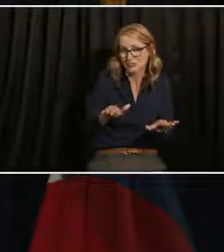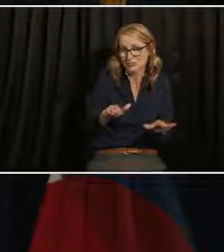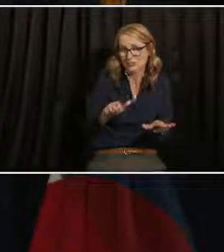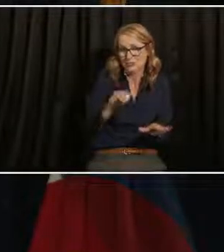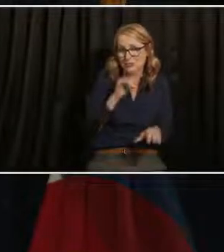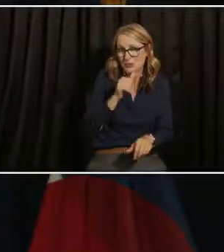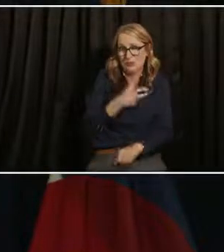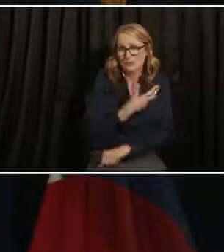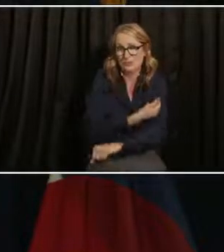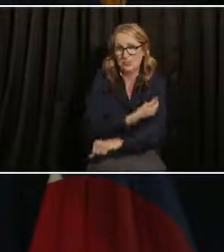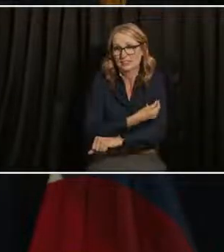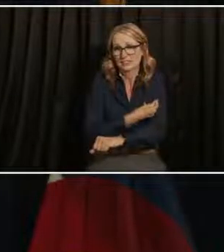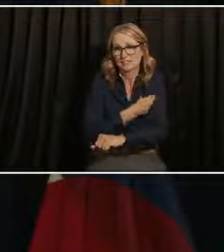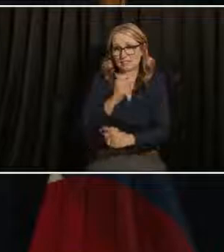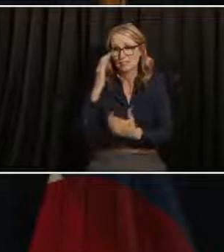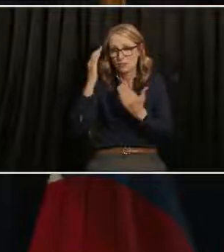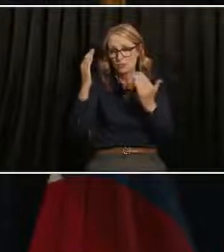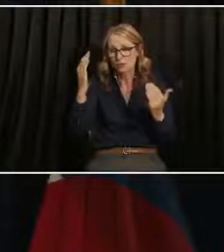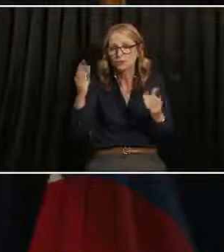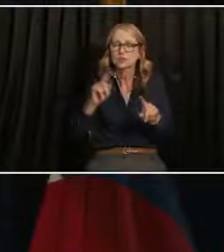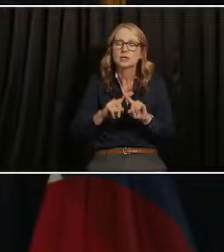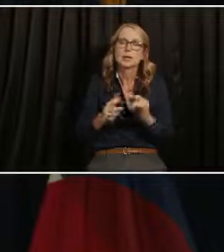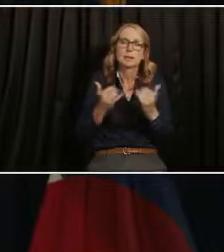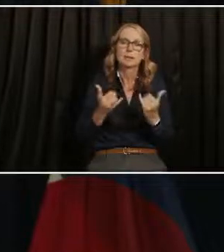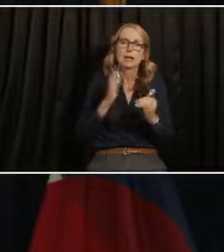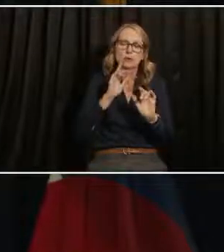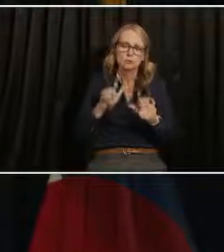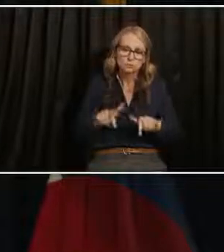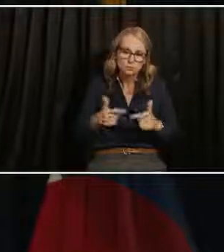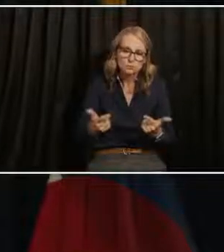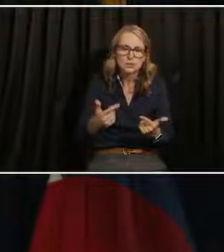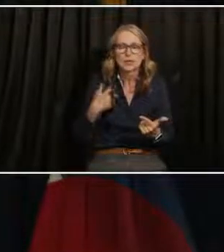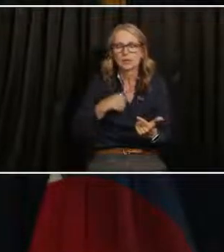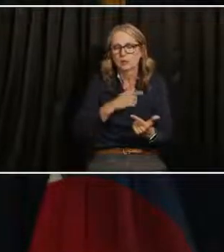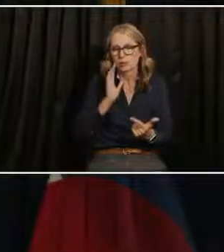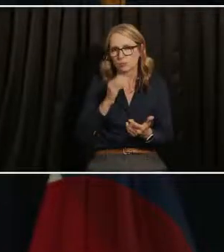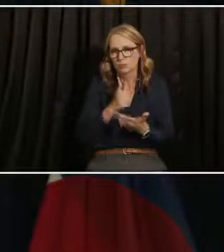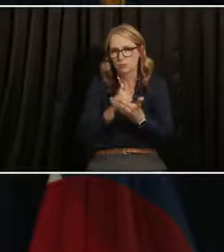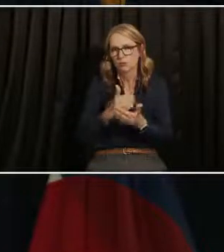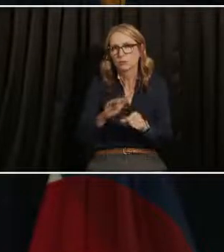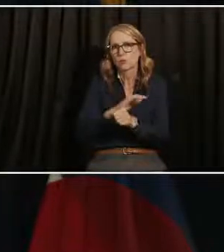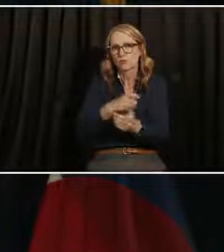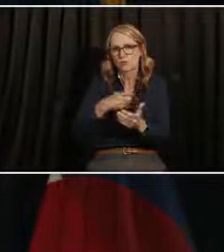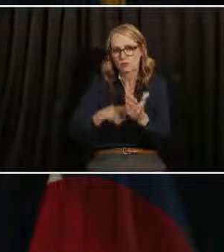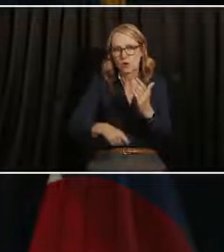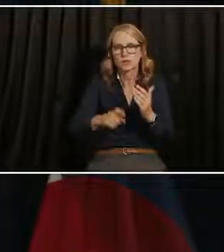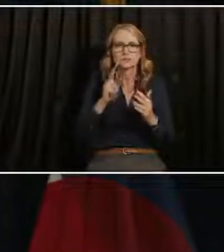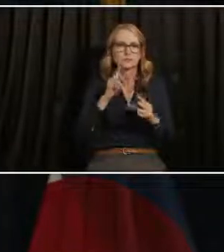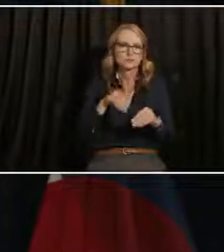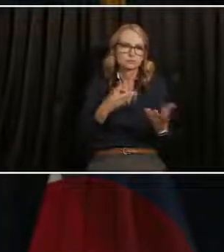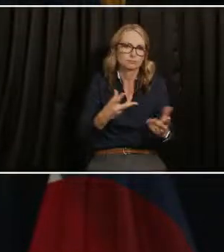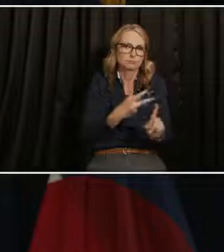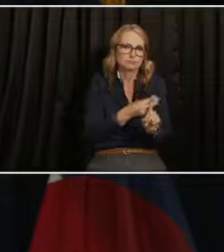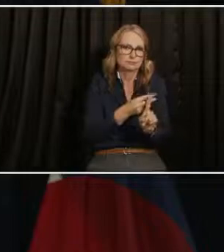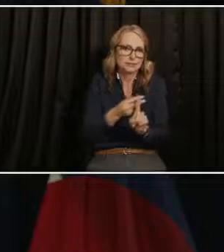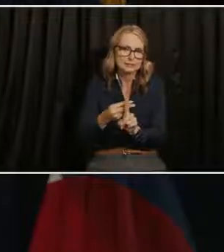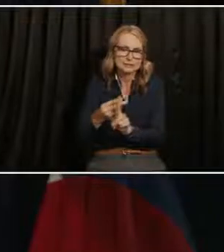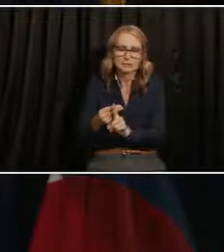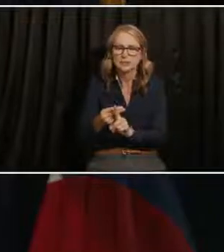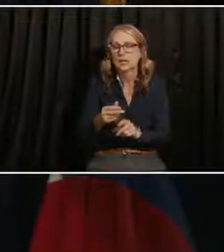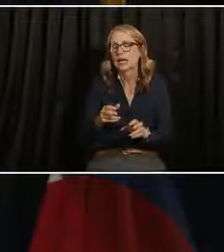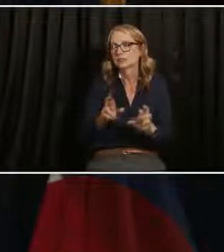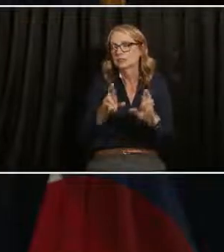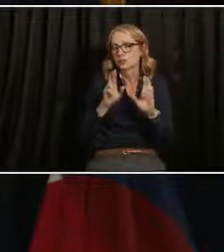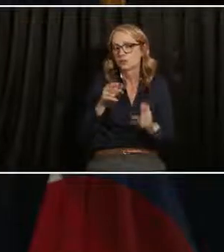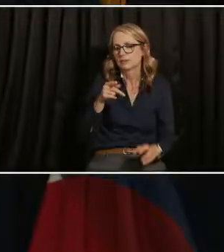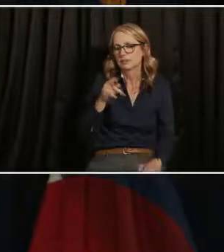effort, including incentives to help cover any costs they have of being able to administer the vaccine, and we hope that many more of those pediatricians are online.